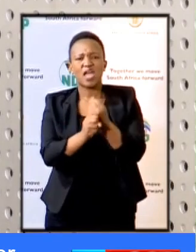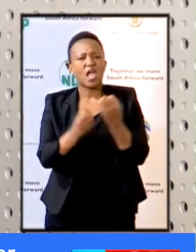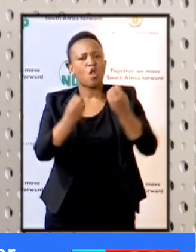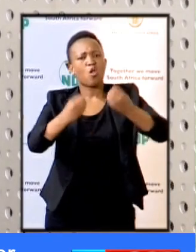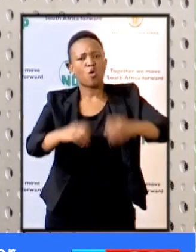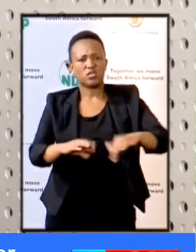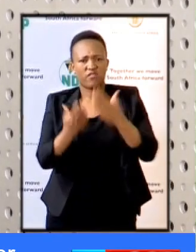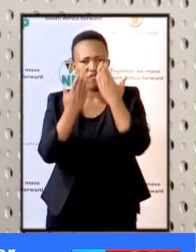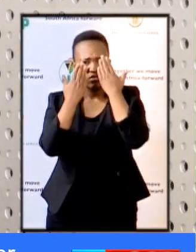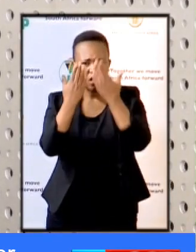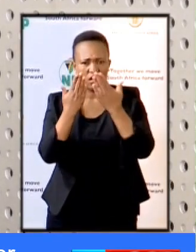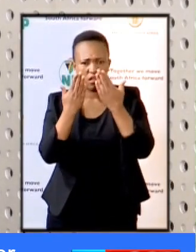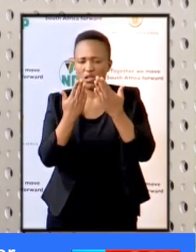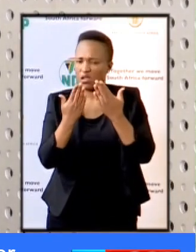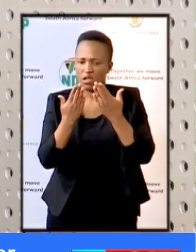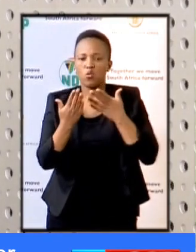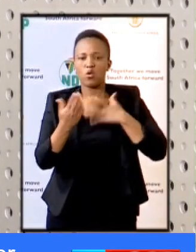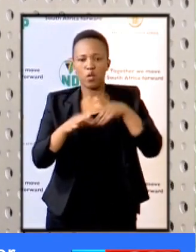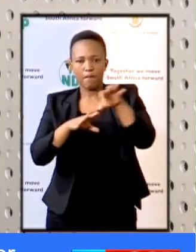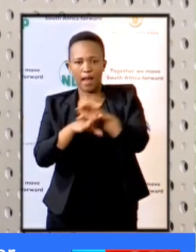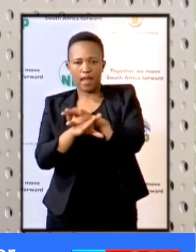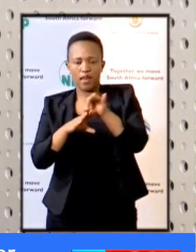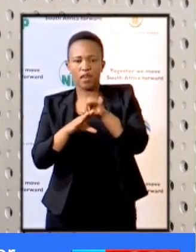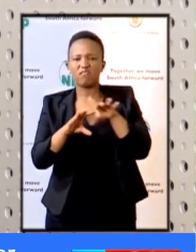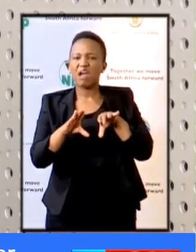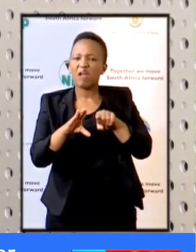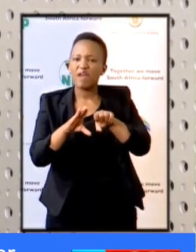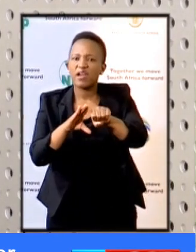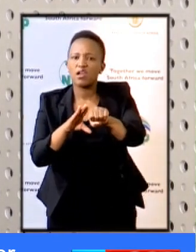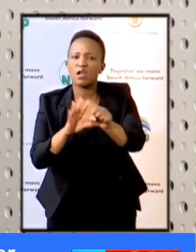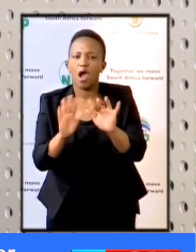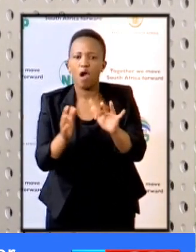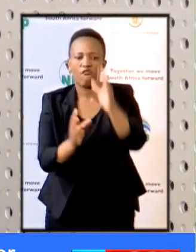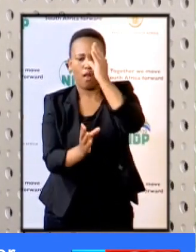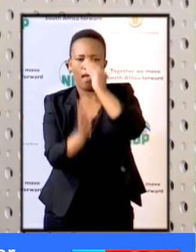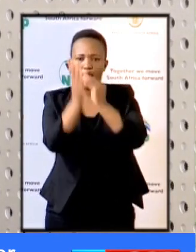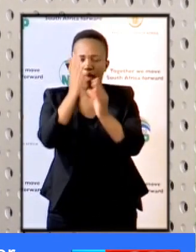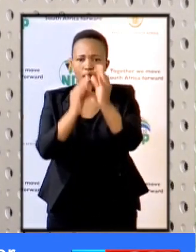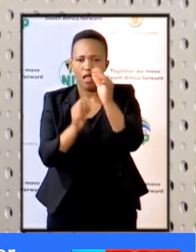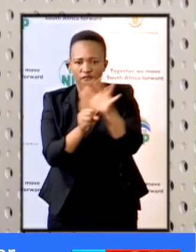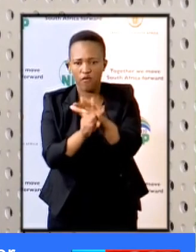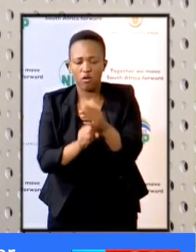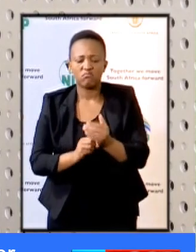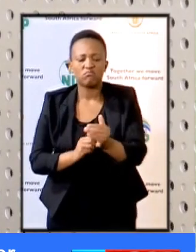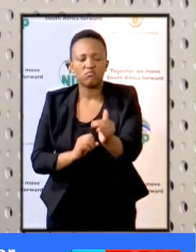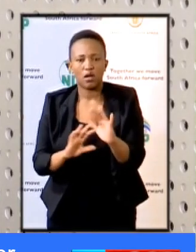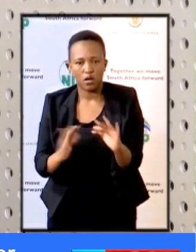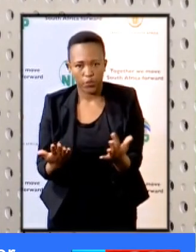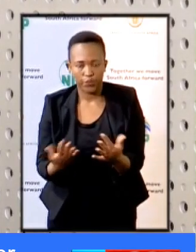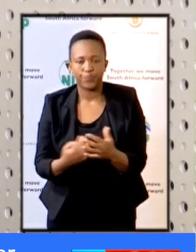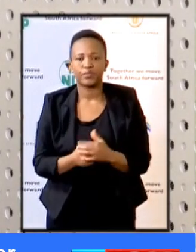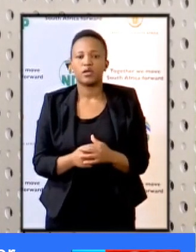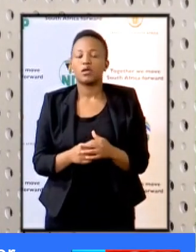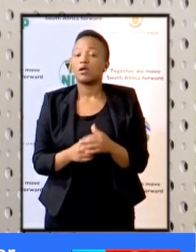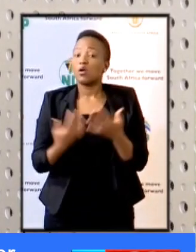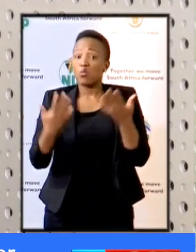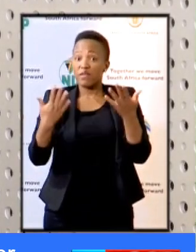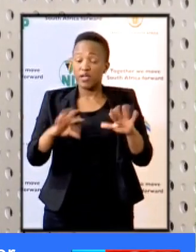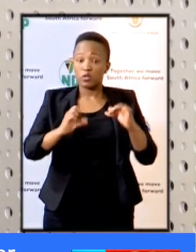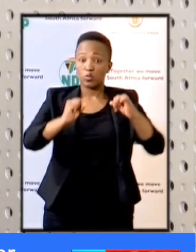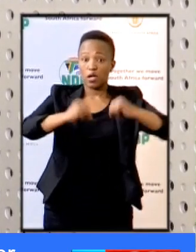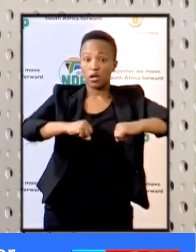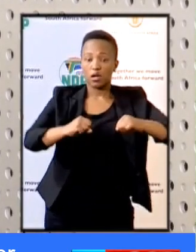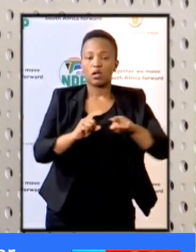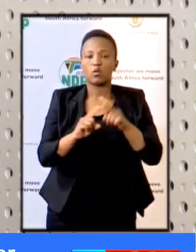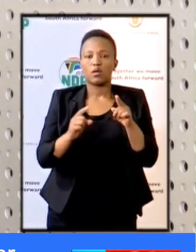curriculum recovery framework. And I won't get into it, but amongst other things, We've agreed that there must be, on the